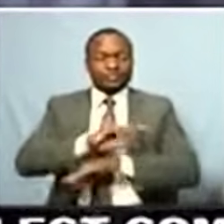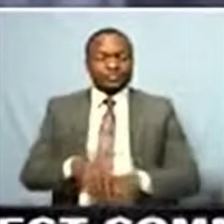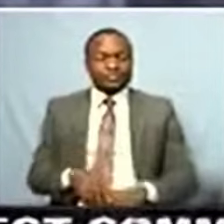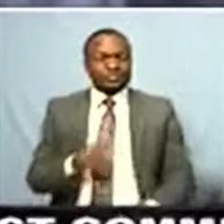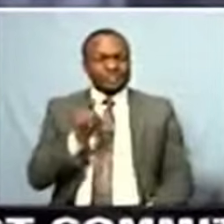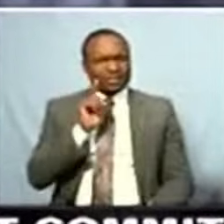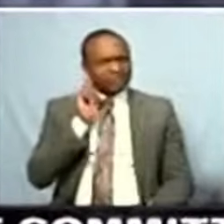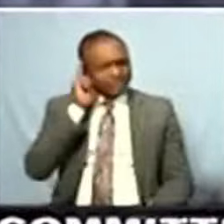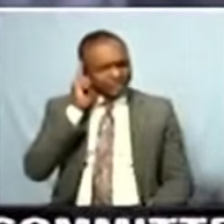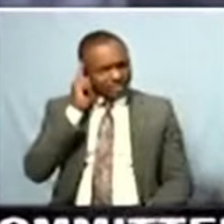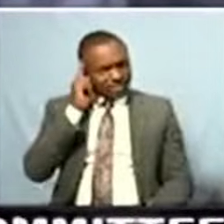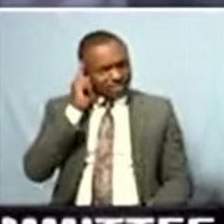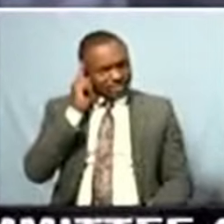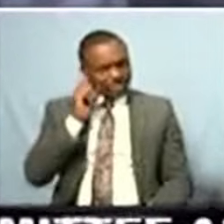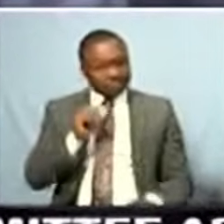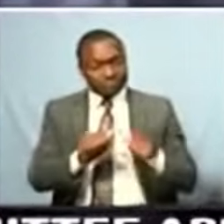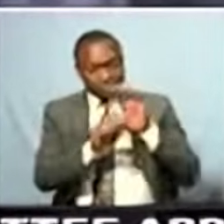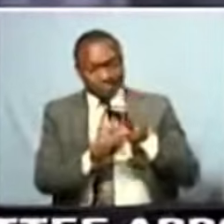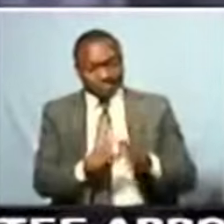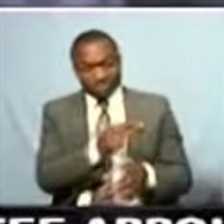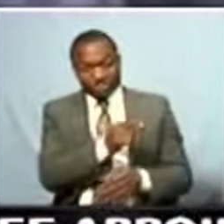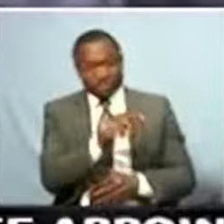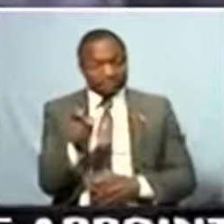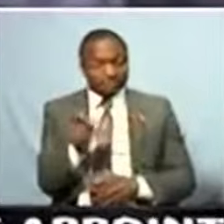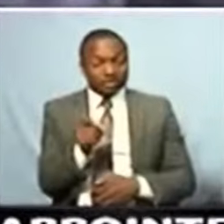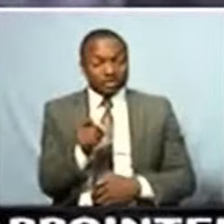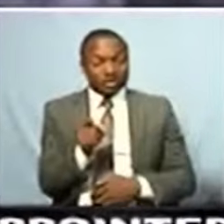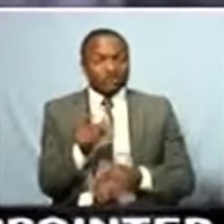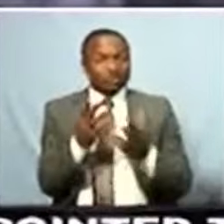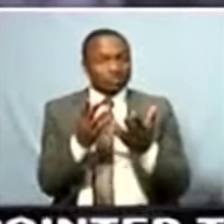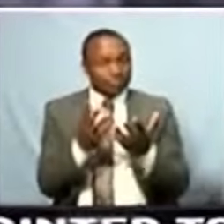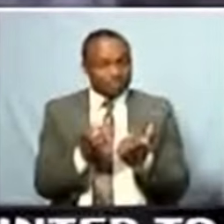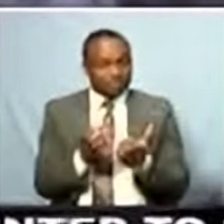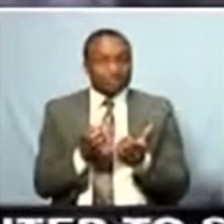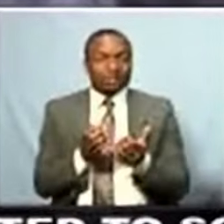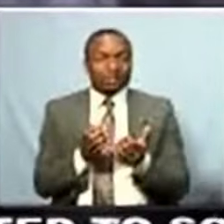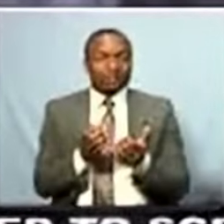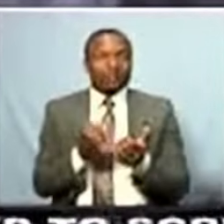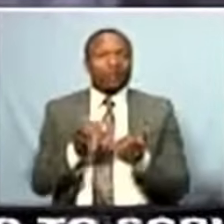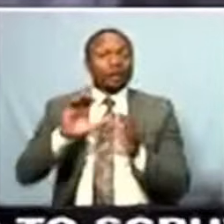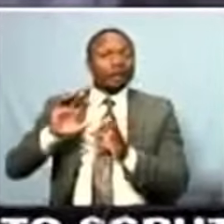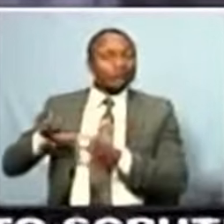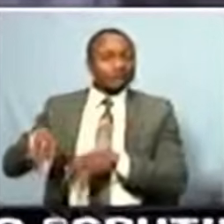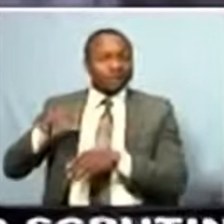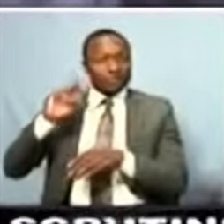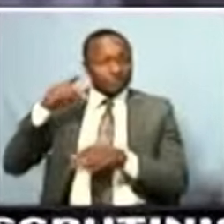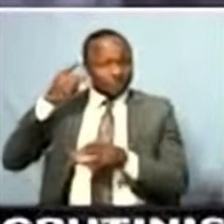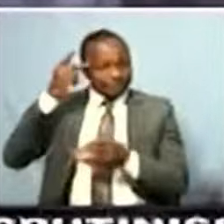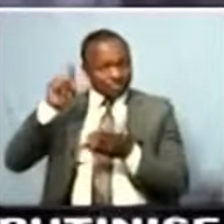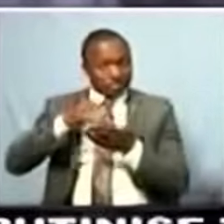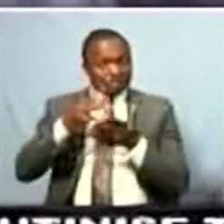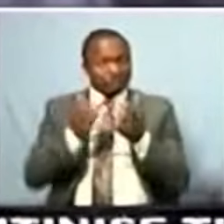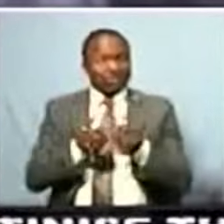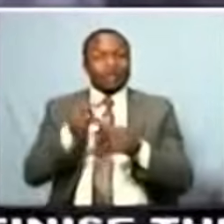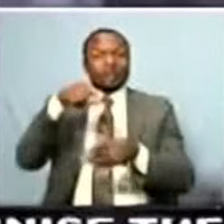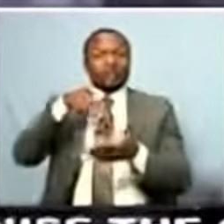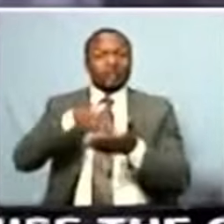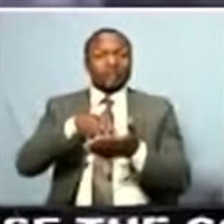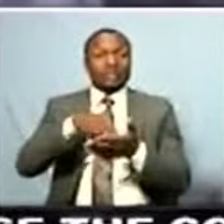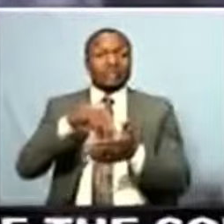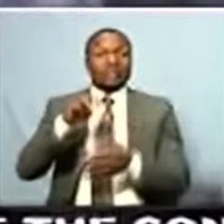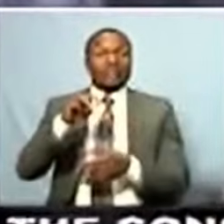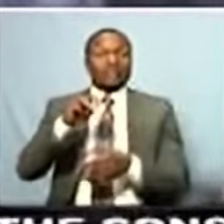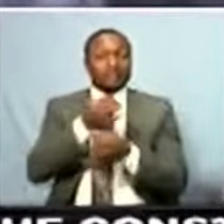Don't you think it will defranchise those that would want, who have been left on a political party and would want to contest as